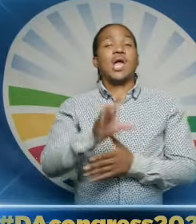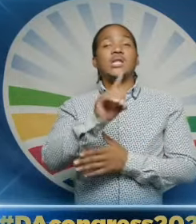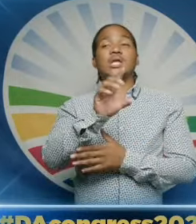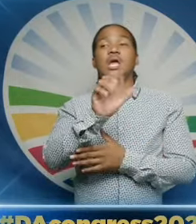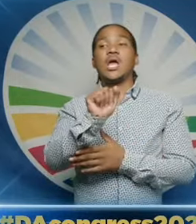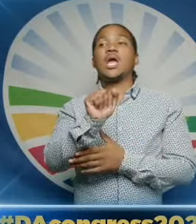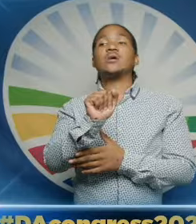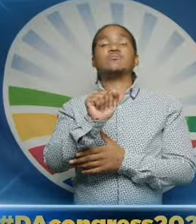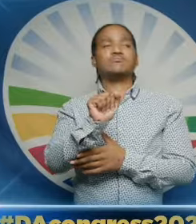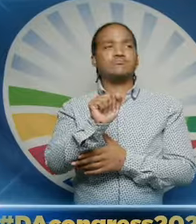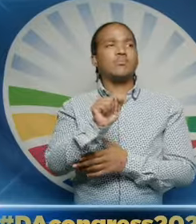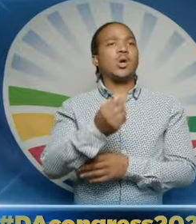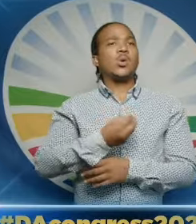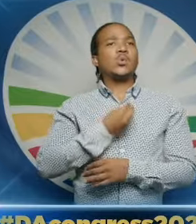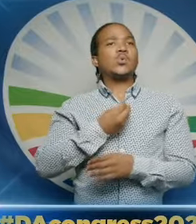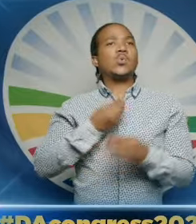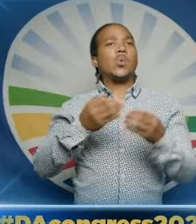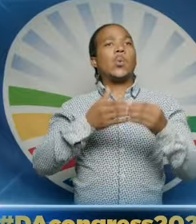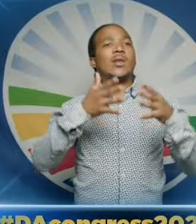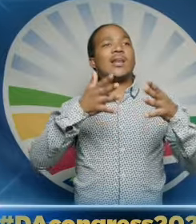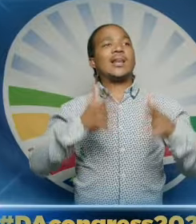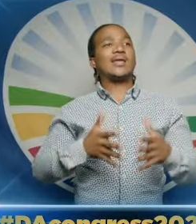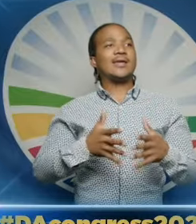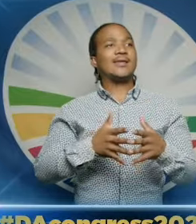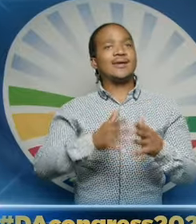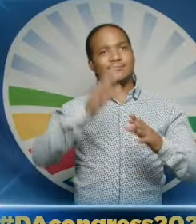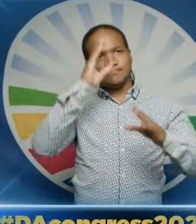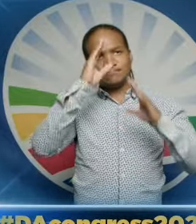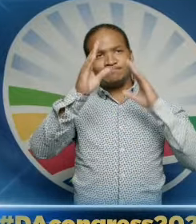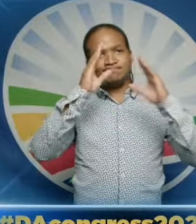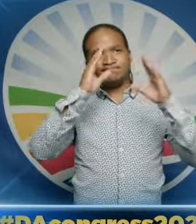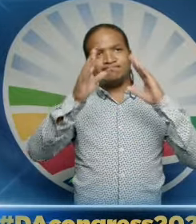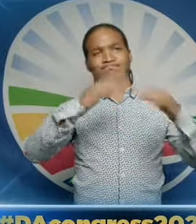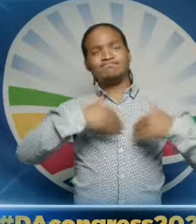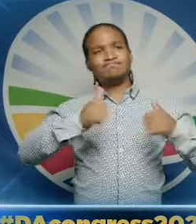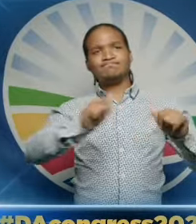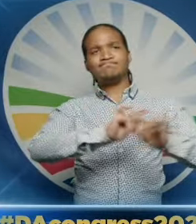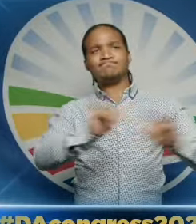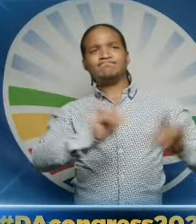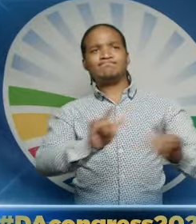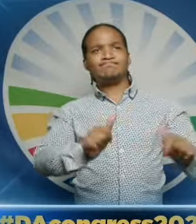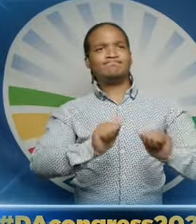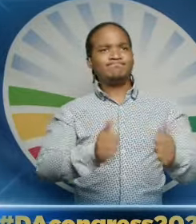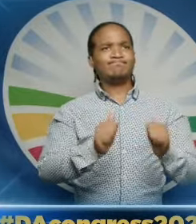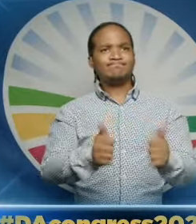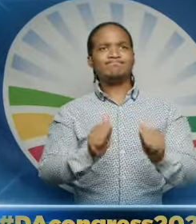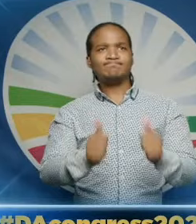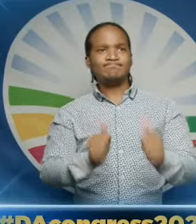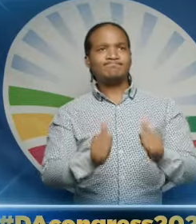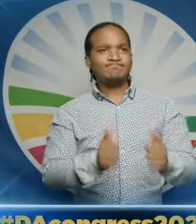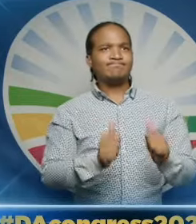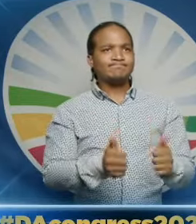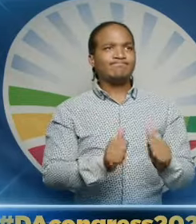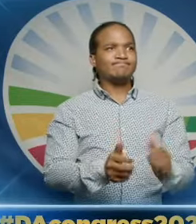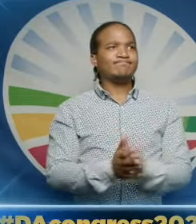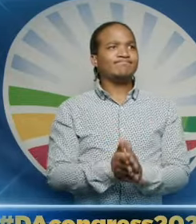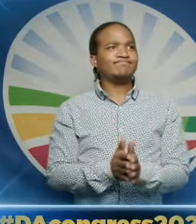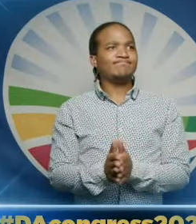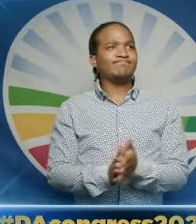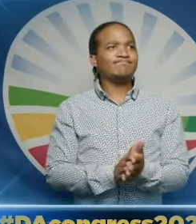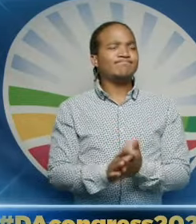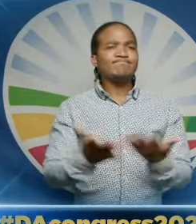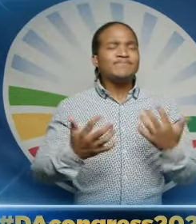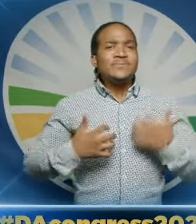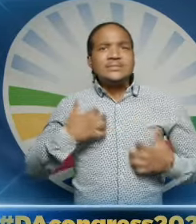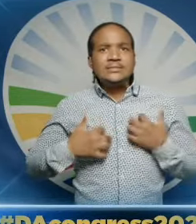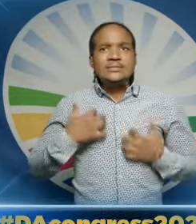Youth Leader, Nicholas Nyati. Aware, Nicholas, how's it going? Hi, Nasli. Nicholas, tell us, how